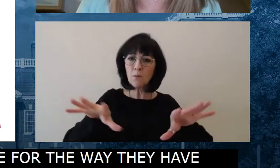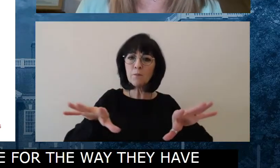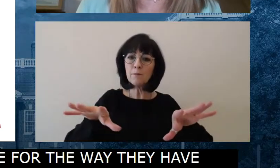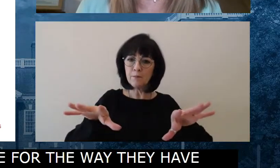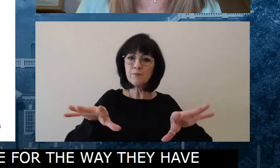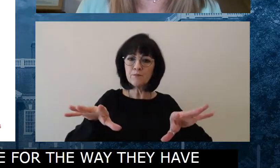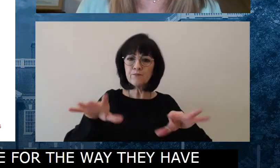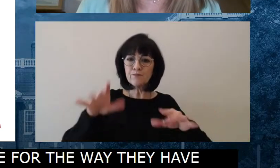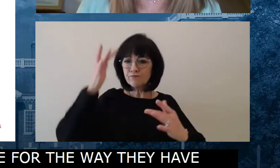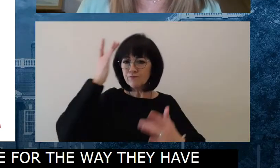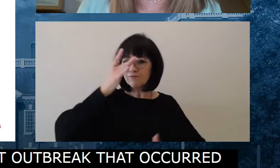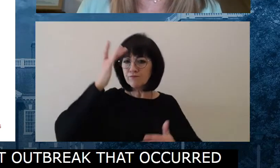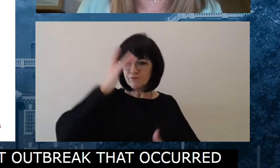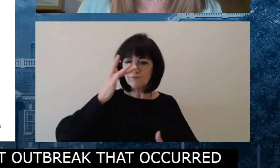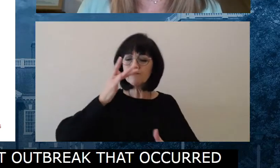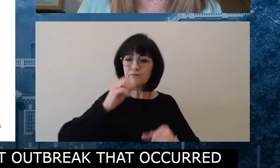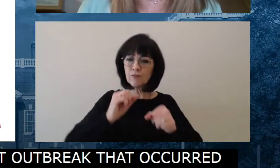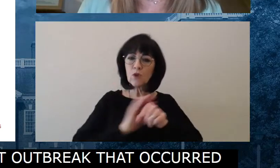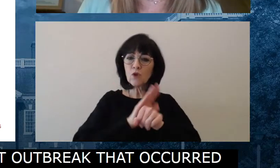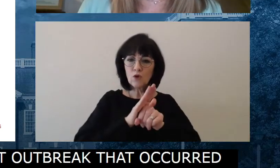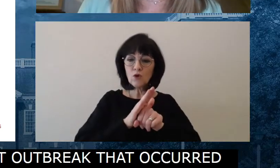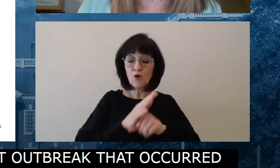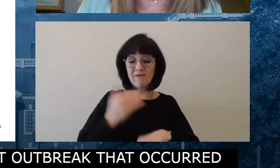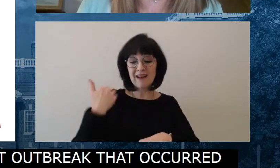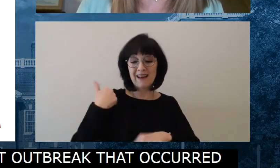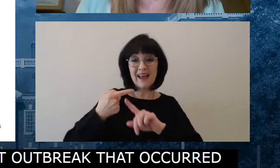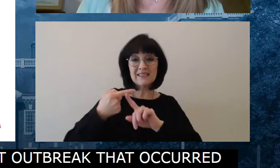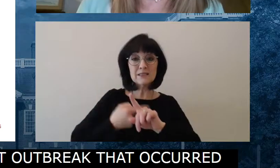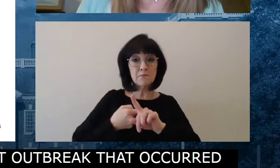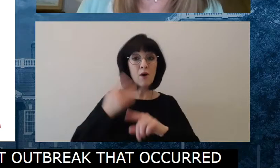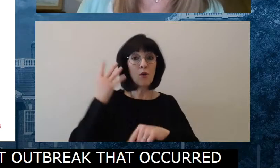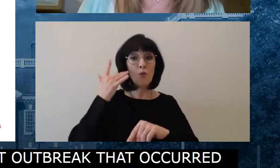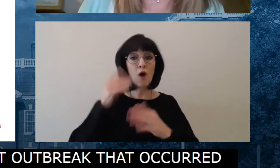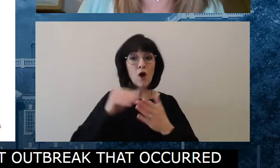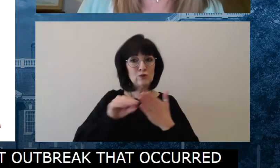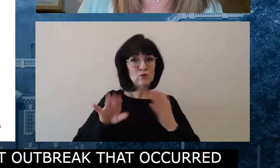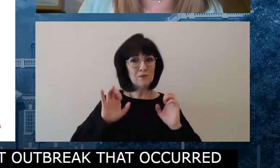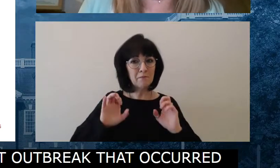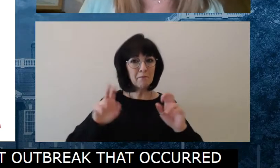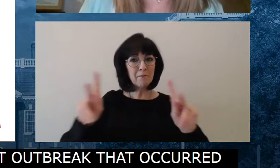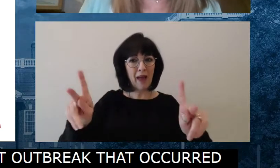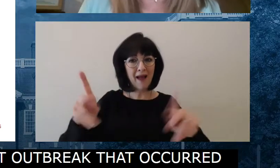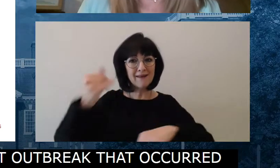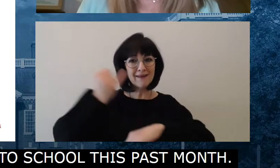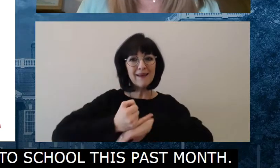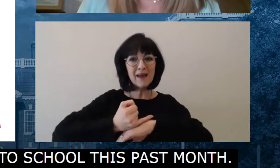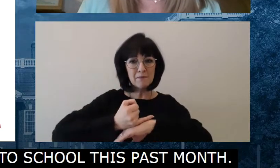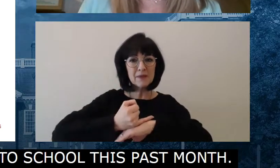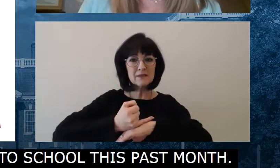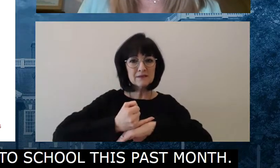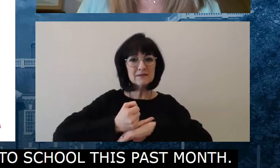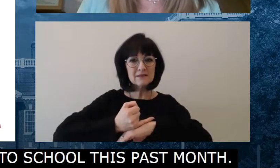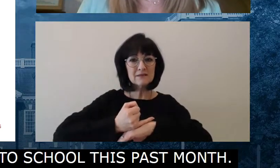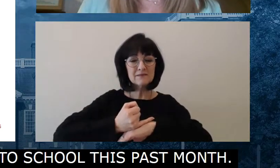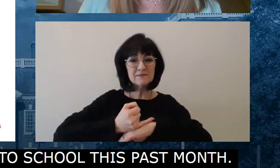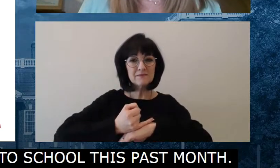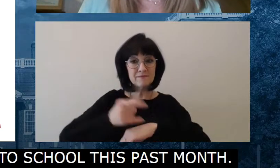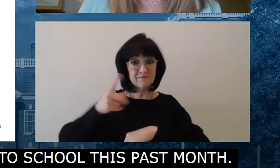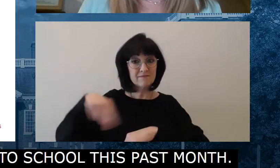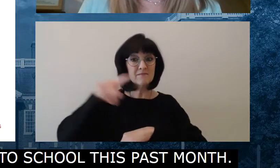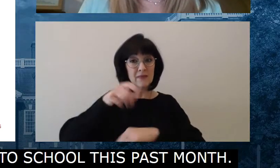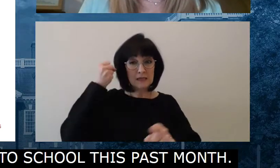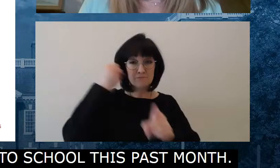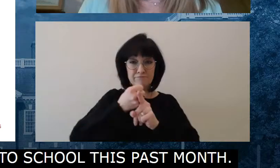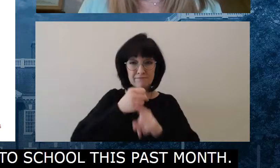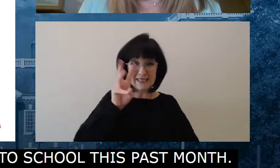returned to school this past month. They have had total over 600 cases